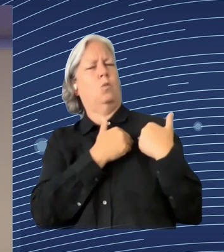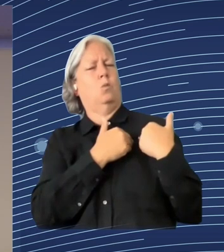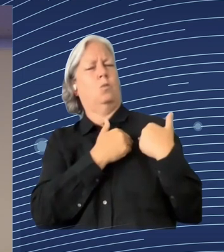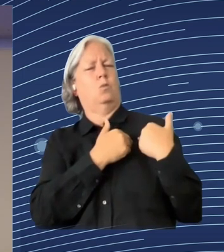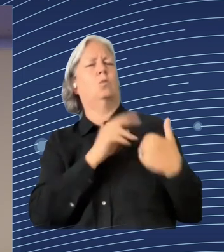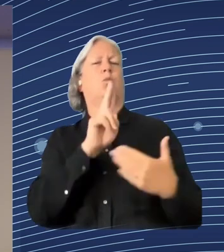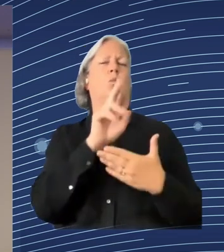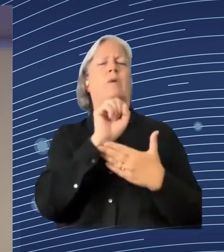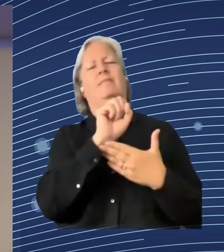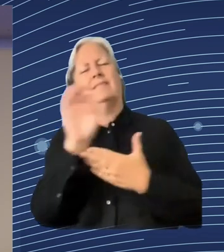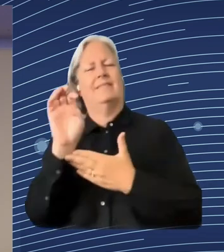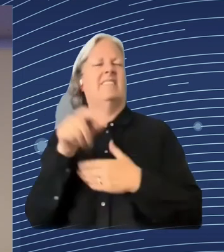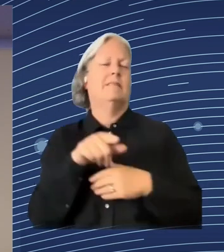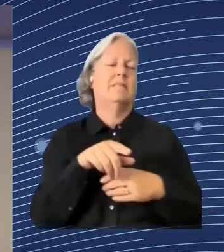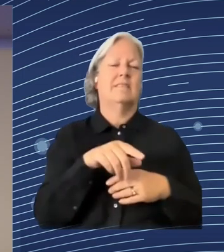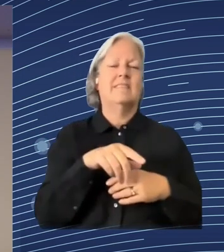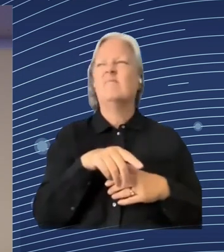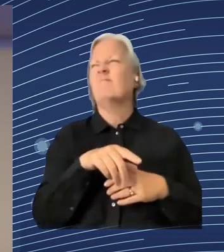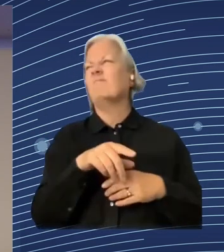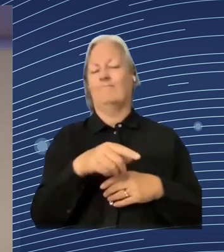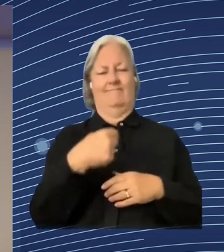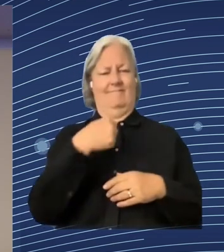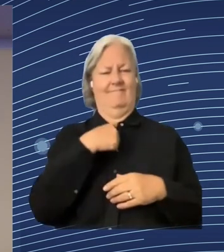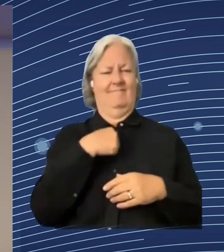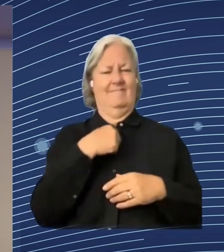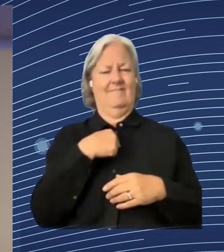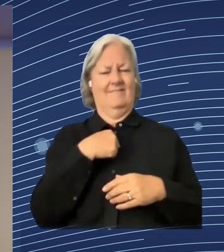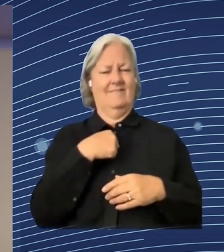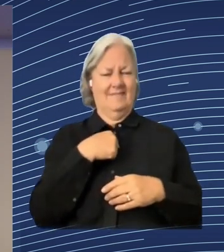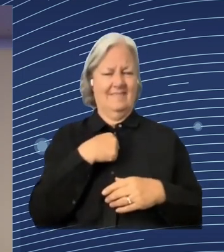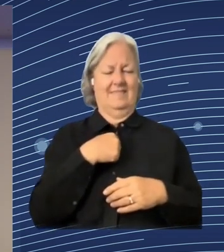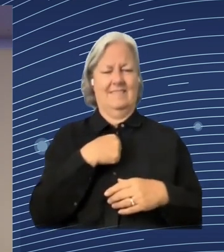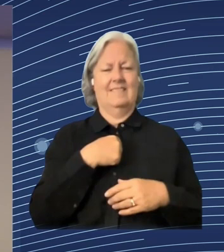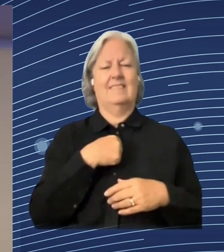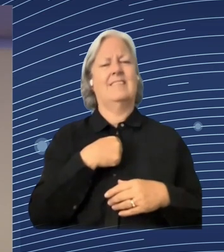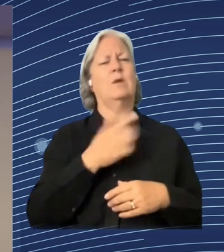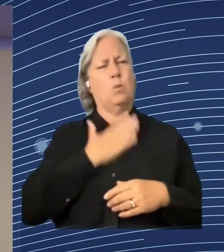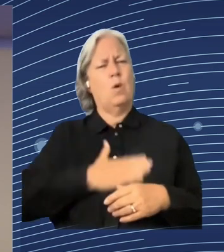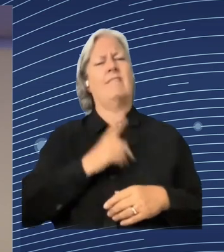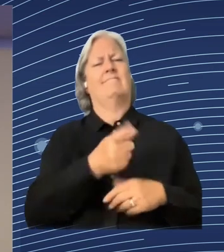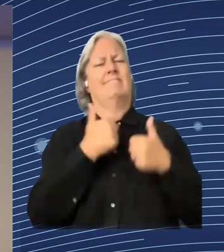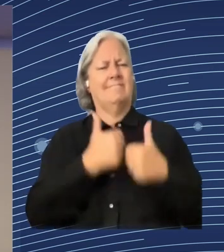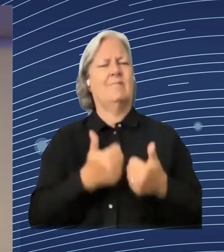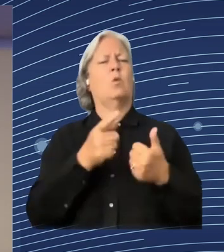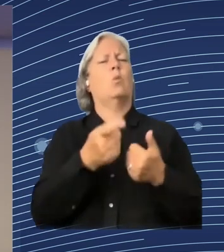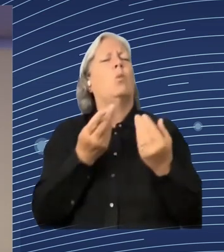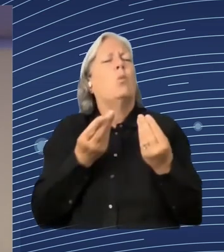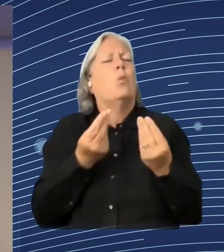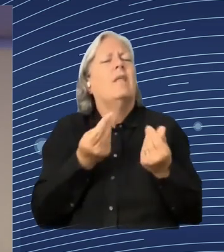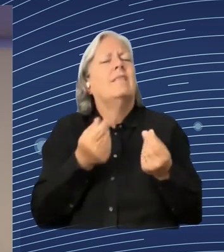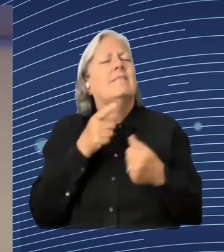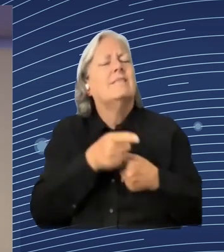mean, being an ethicist is more complex than just like doing algorithmic auditing. So we like to see, like, we like